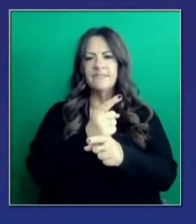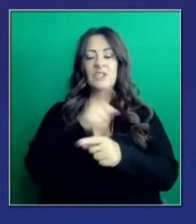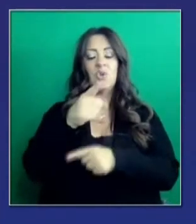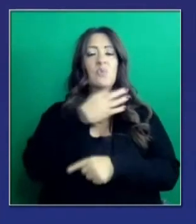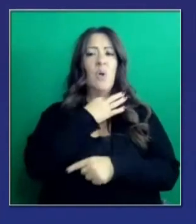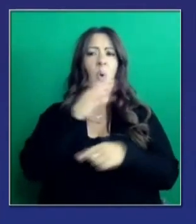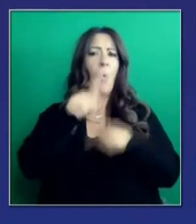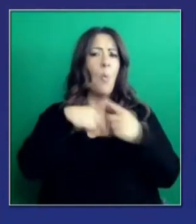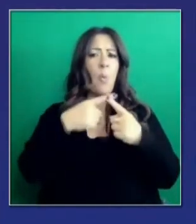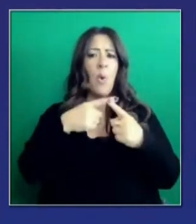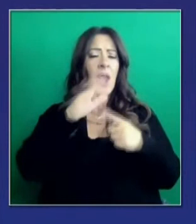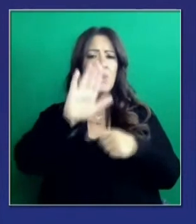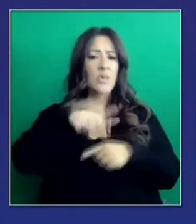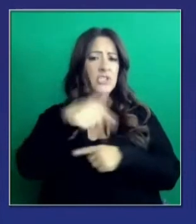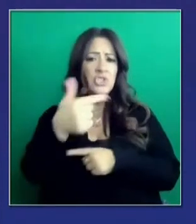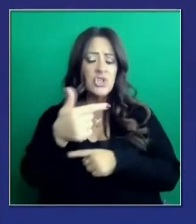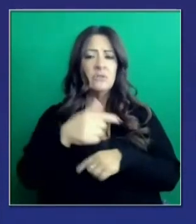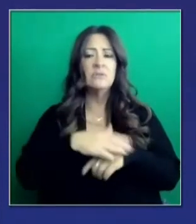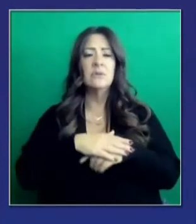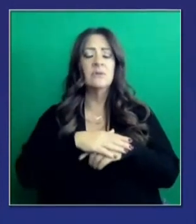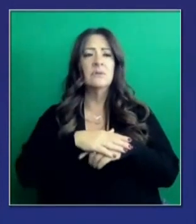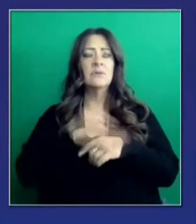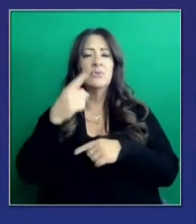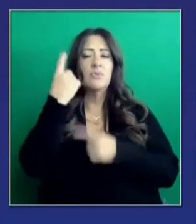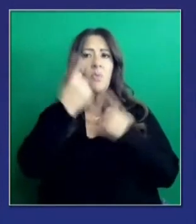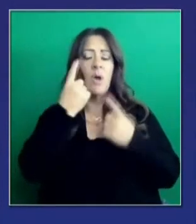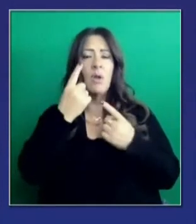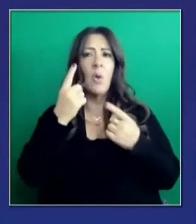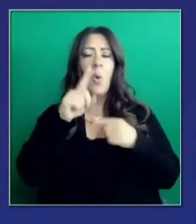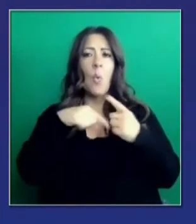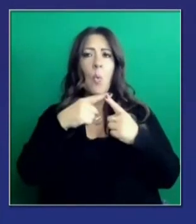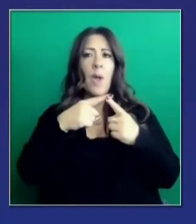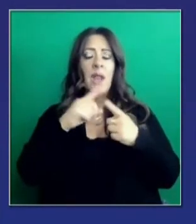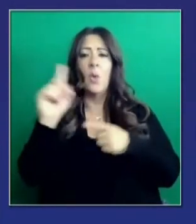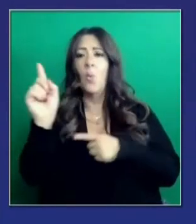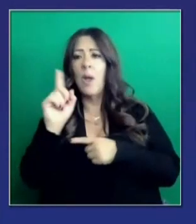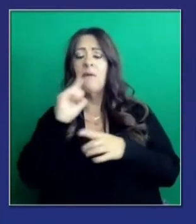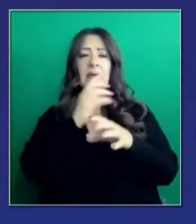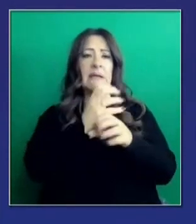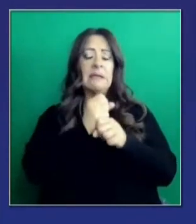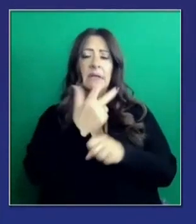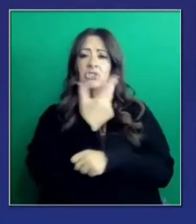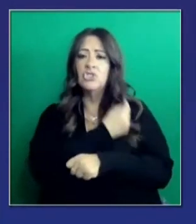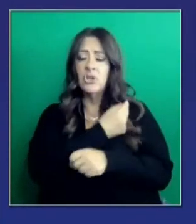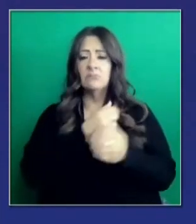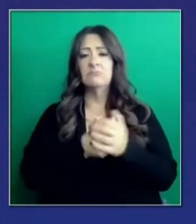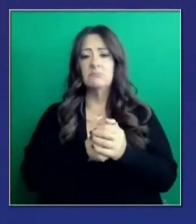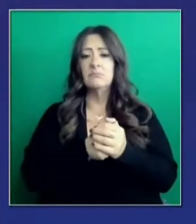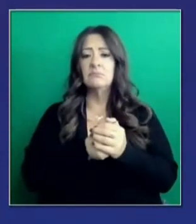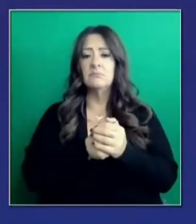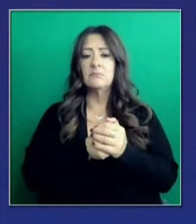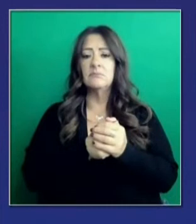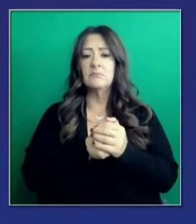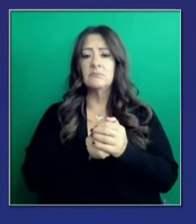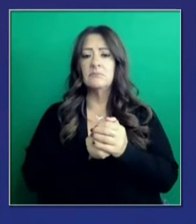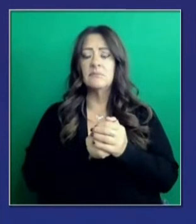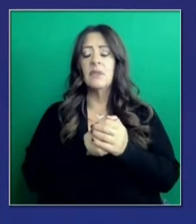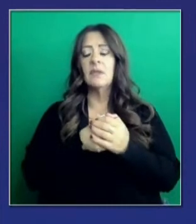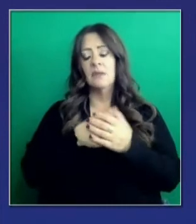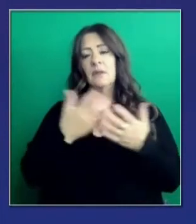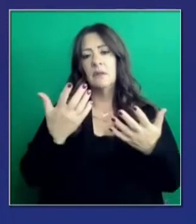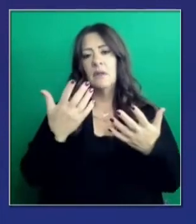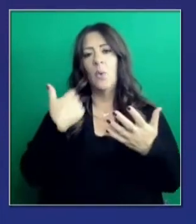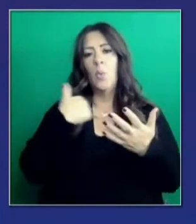get vaccinated? When it is my turn. So what we are announcing here is a standardization information database. We announced it a